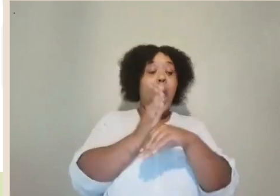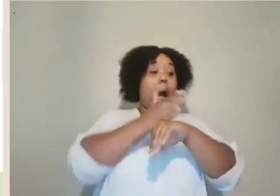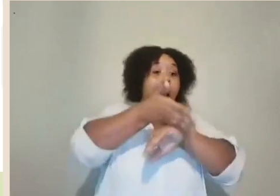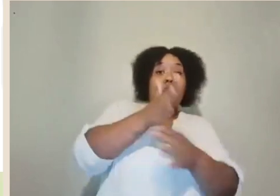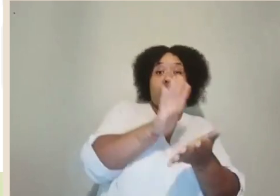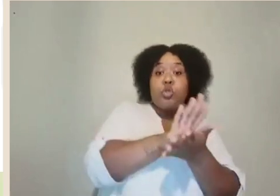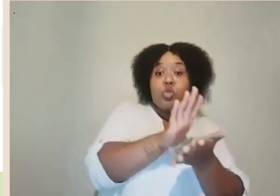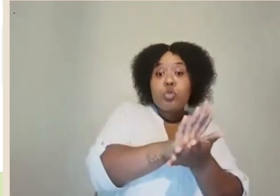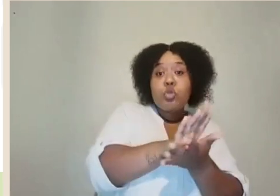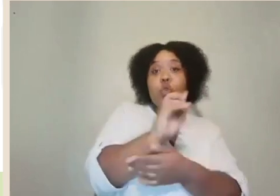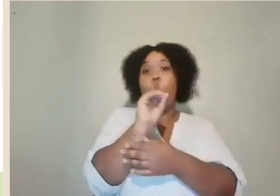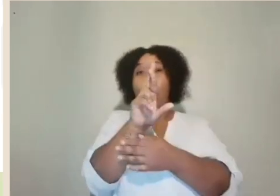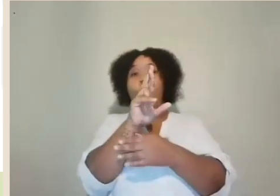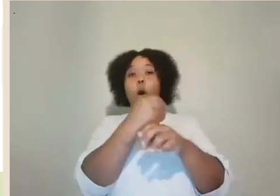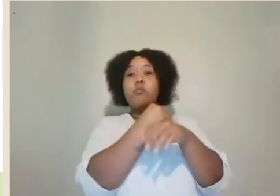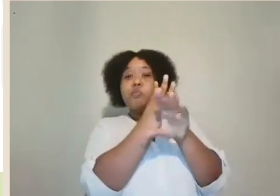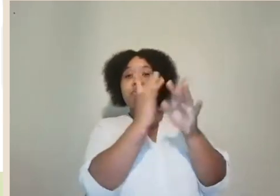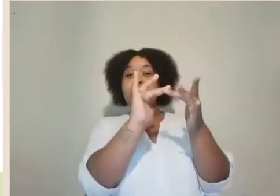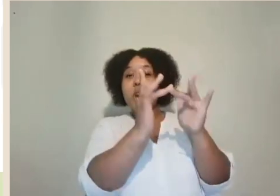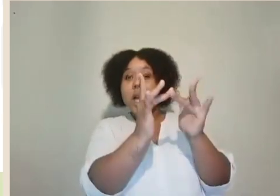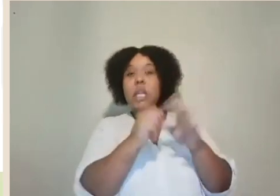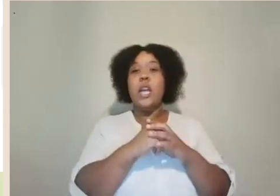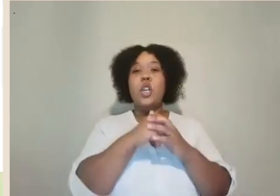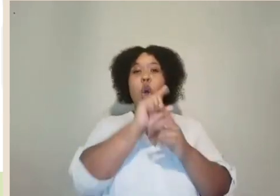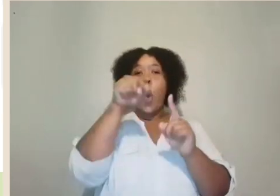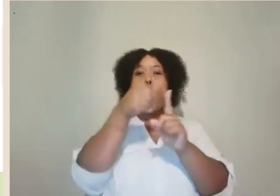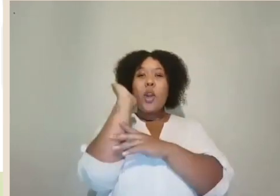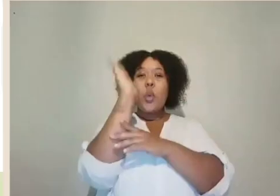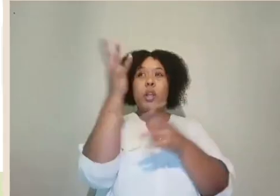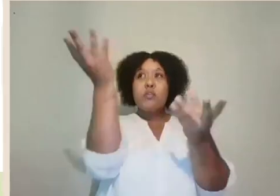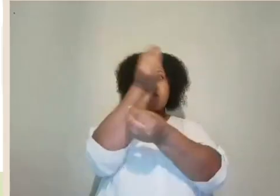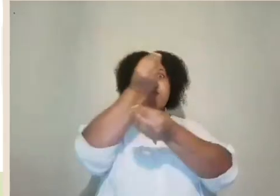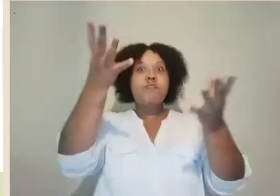would you actually reach out to students about this opportunity?